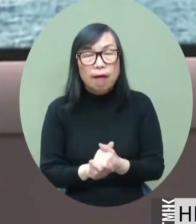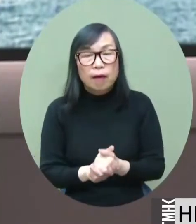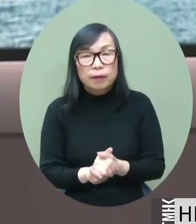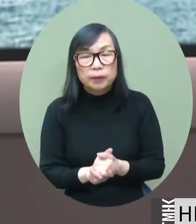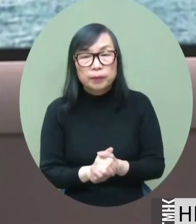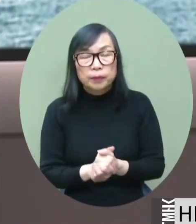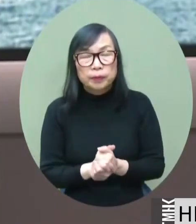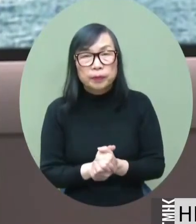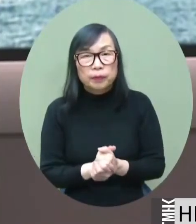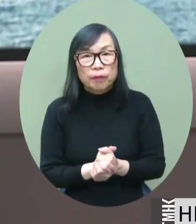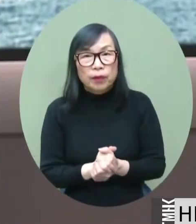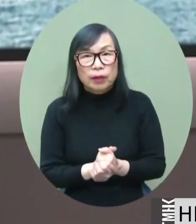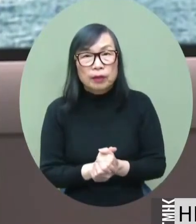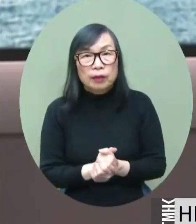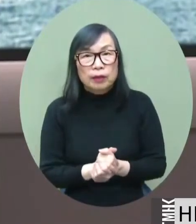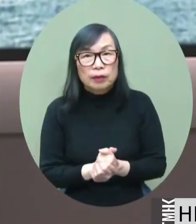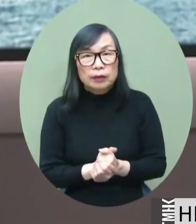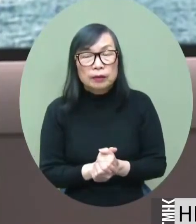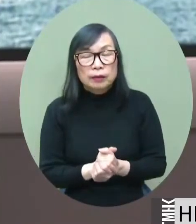patients,